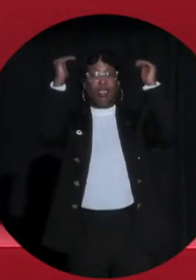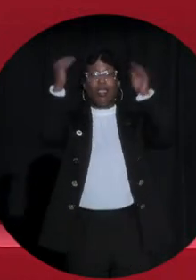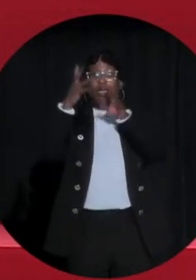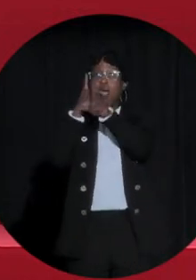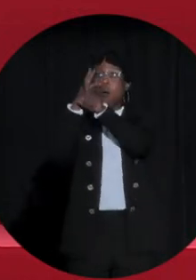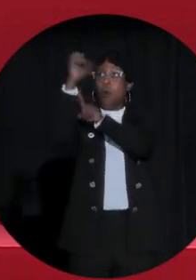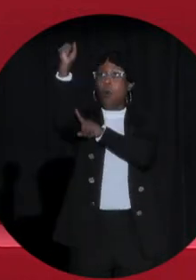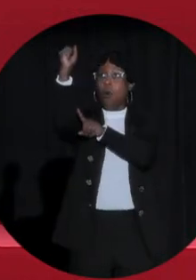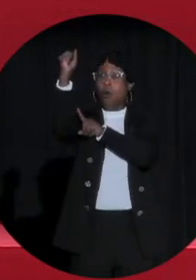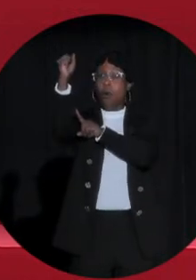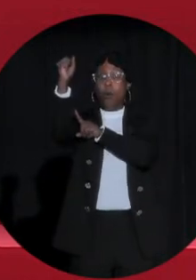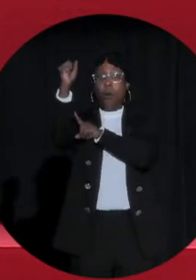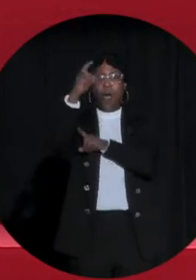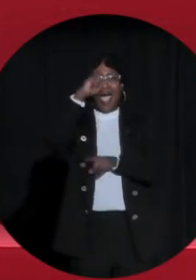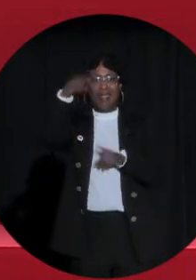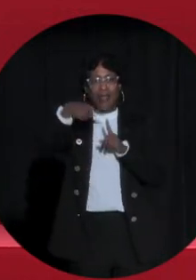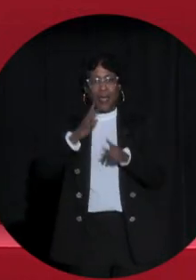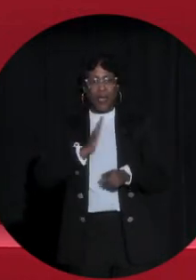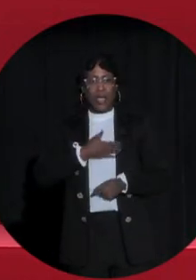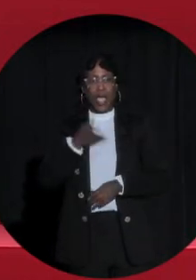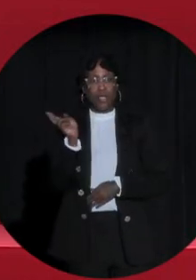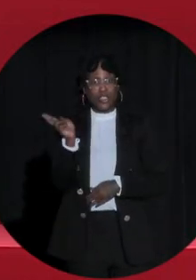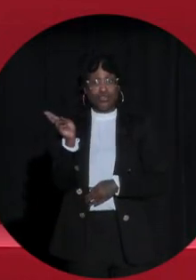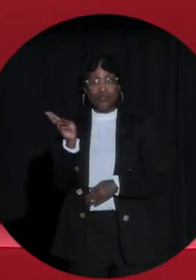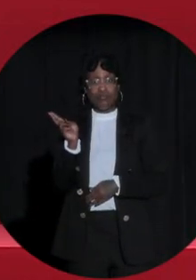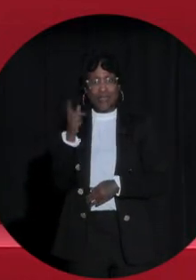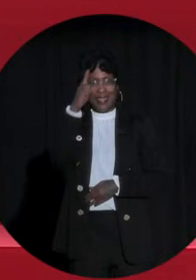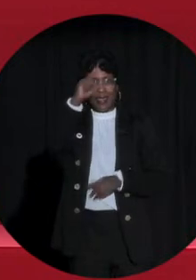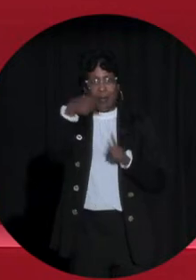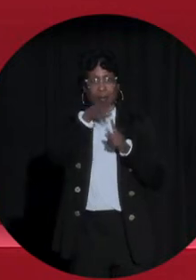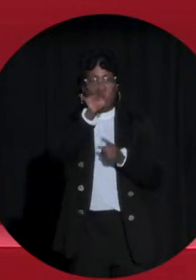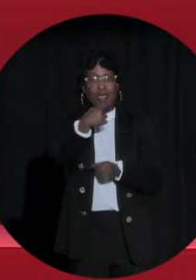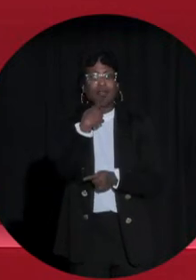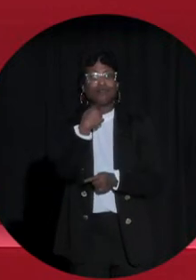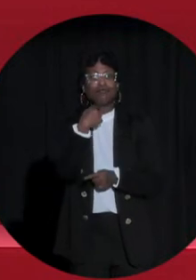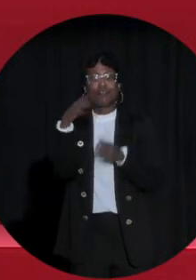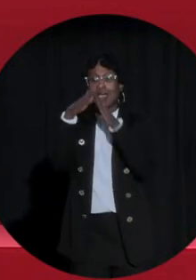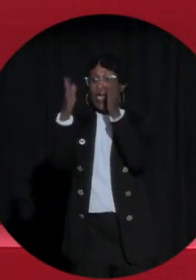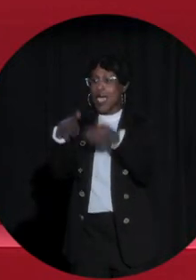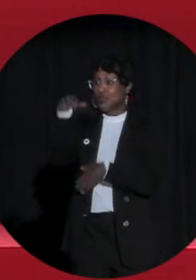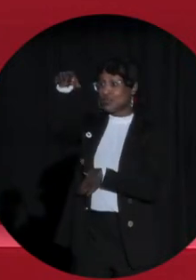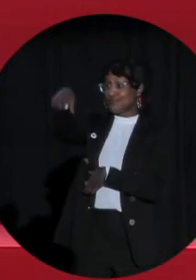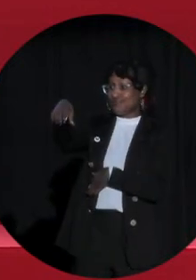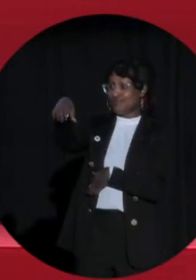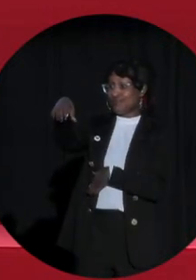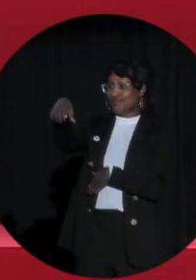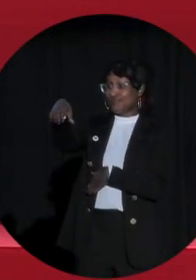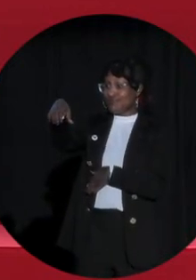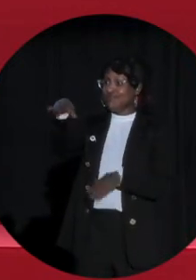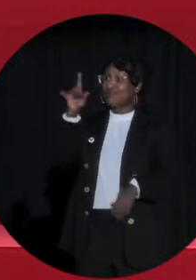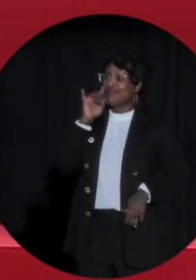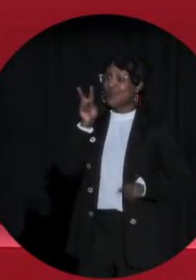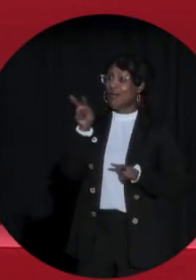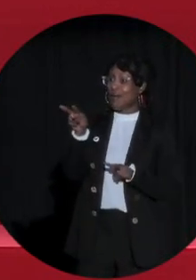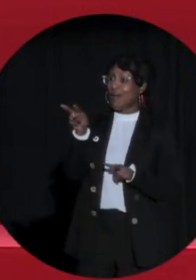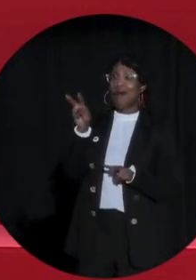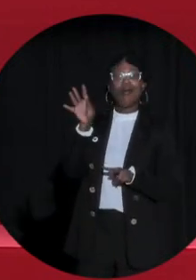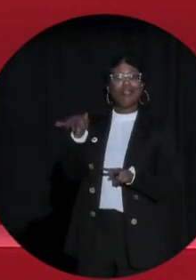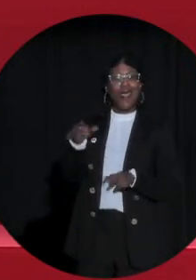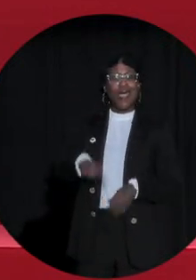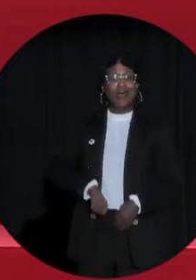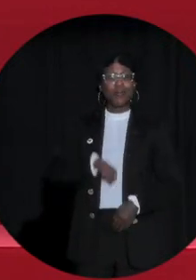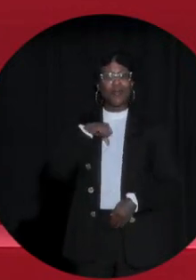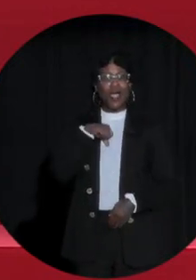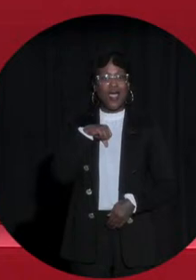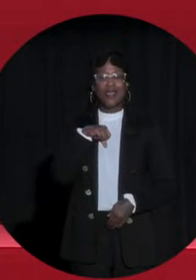we've come, I think about that red house on the hill. With our pride and determination, we went from a county